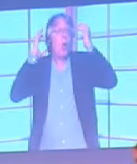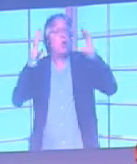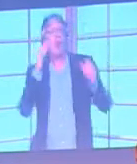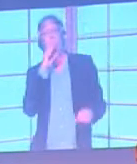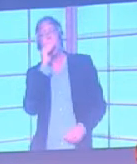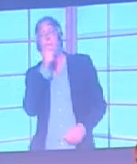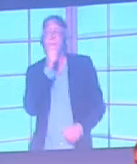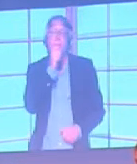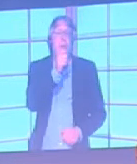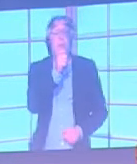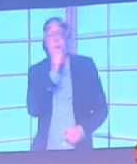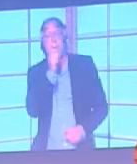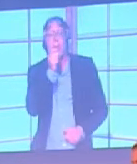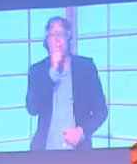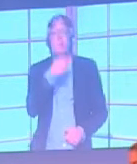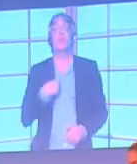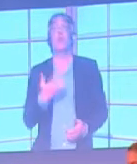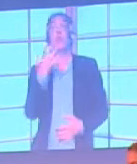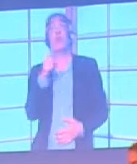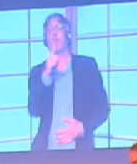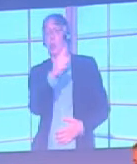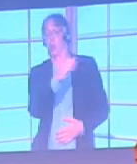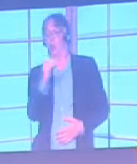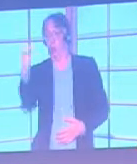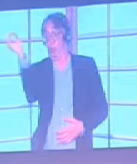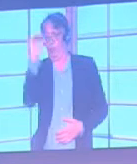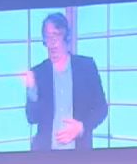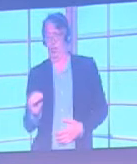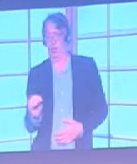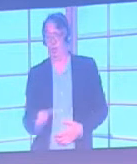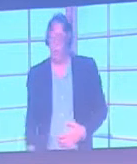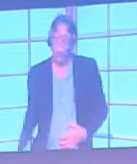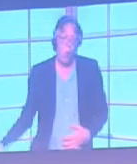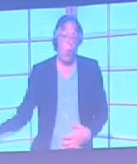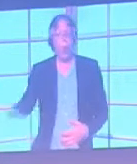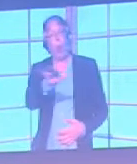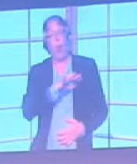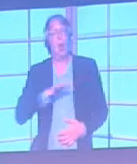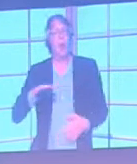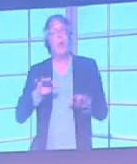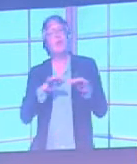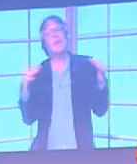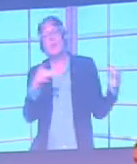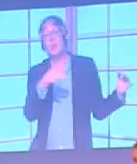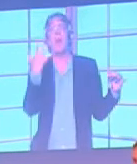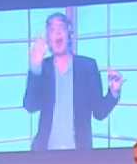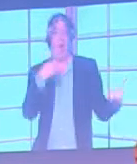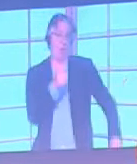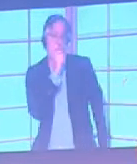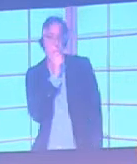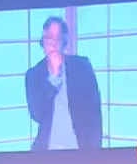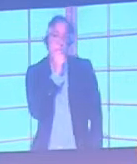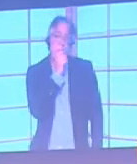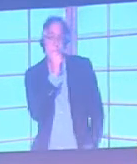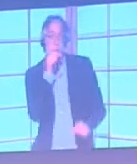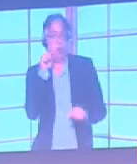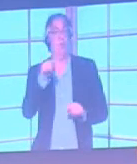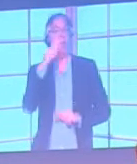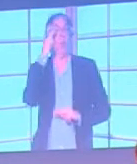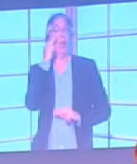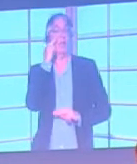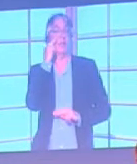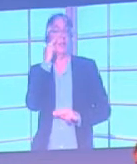is having 100% of stadiums offering audio description. And we want to leave this as a